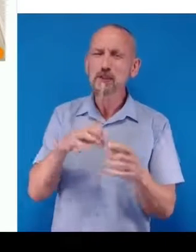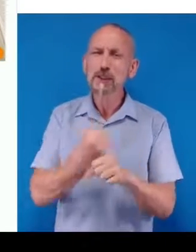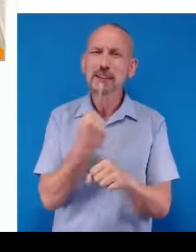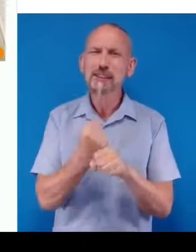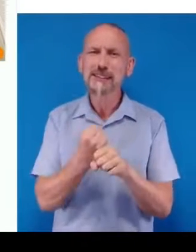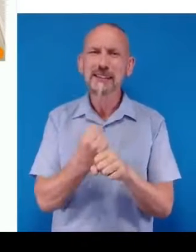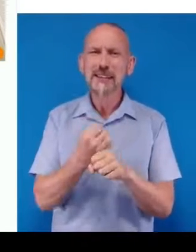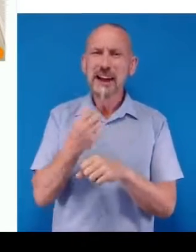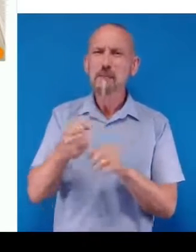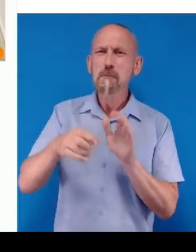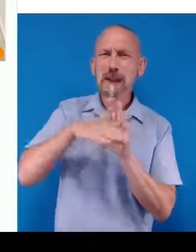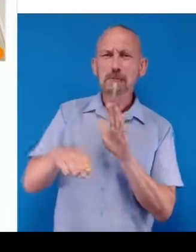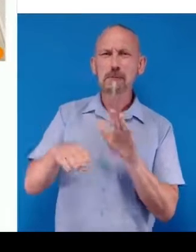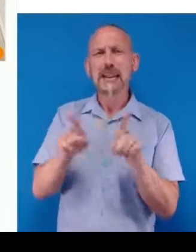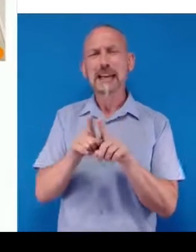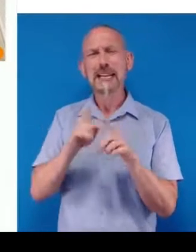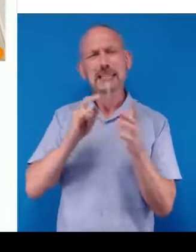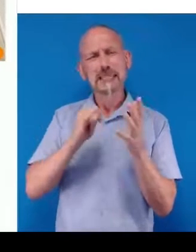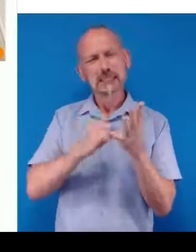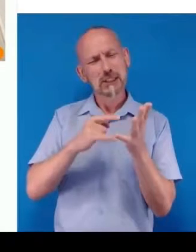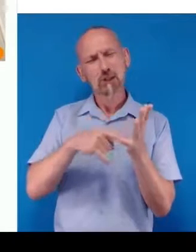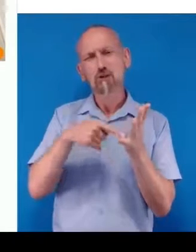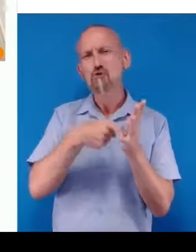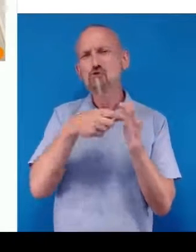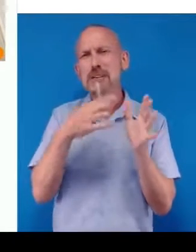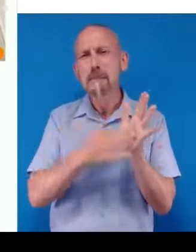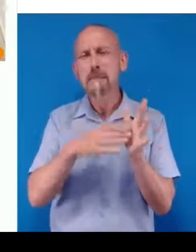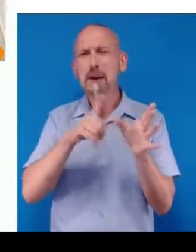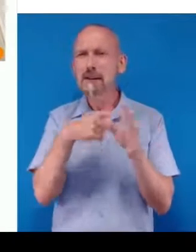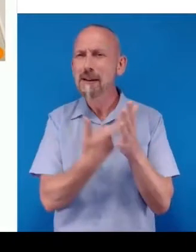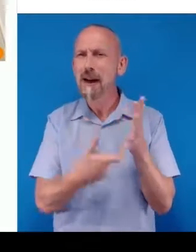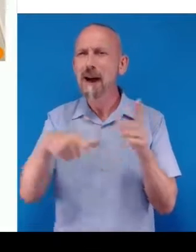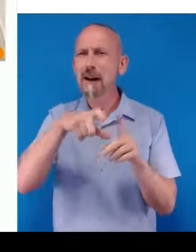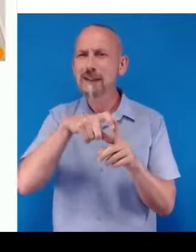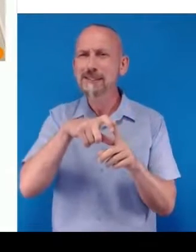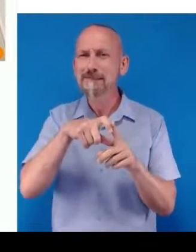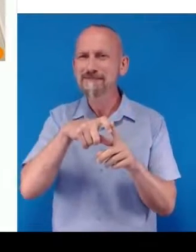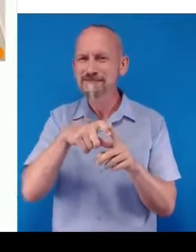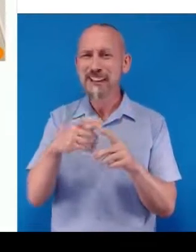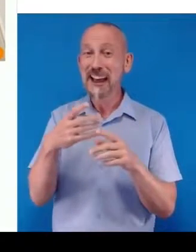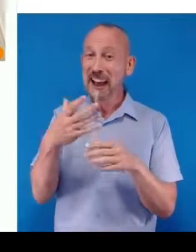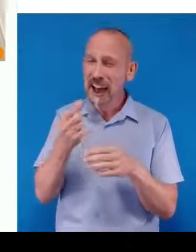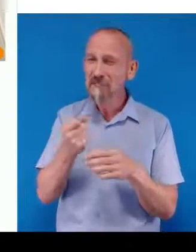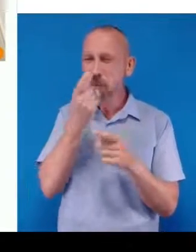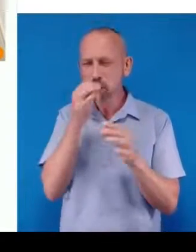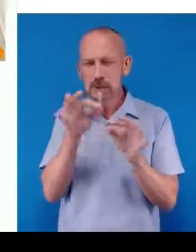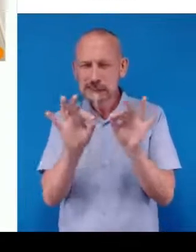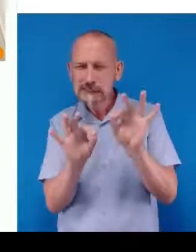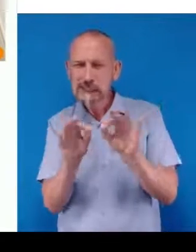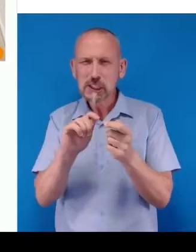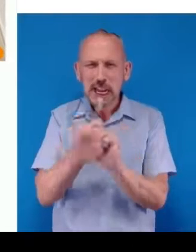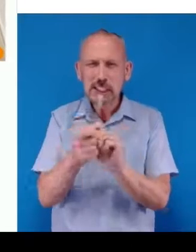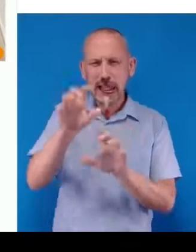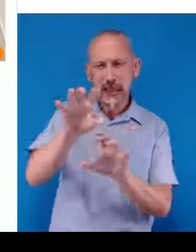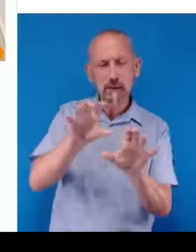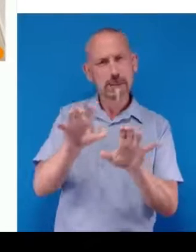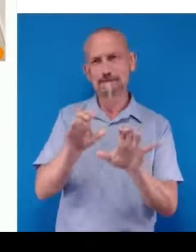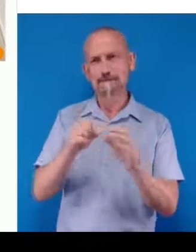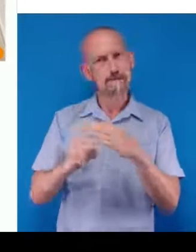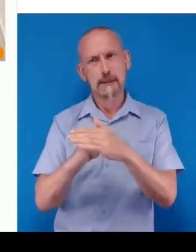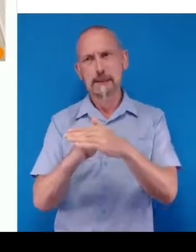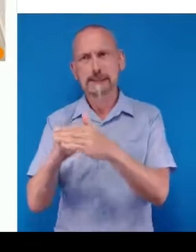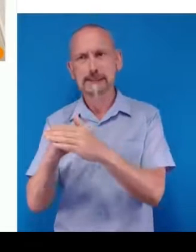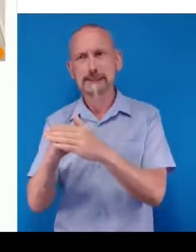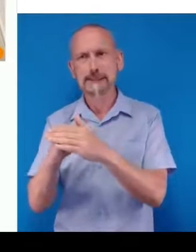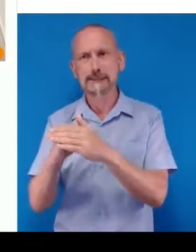layout. And also it just wasn't accessible. In early conversations I had with StreamYard,